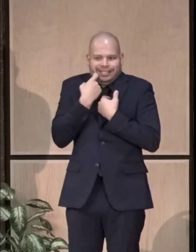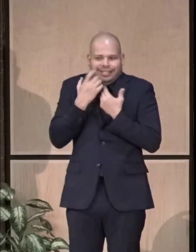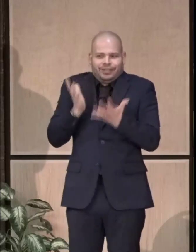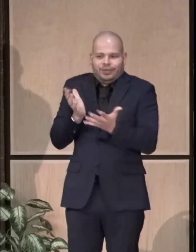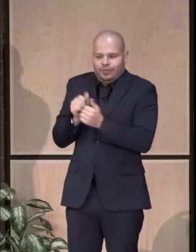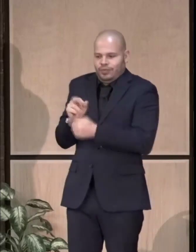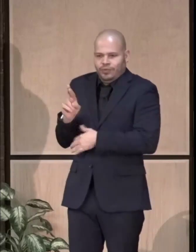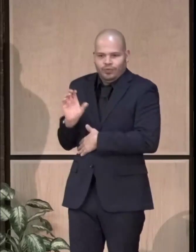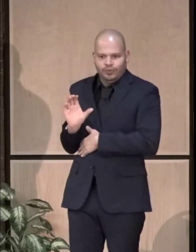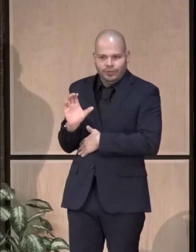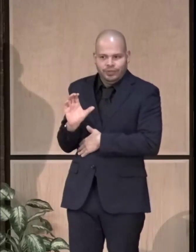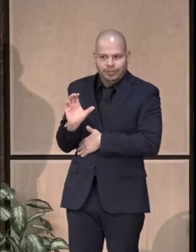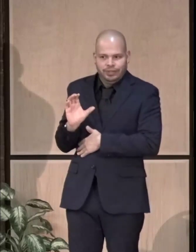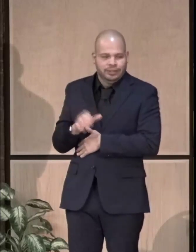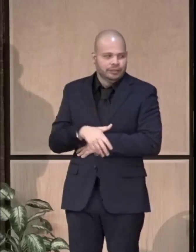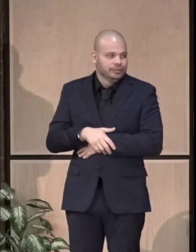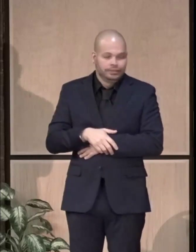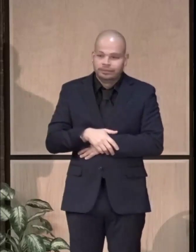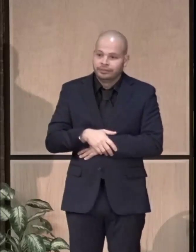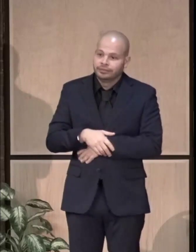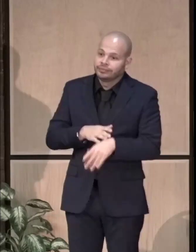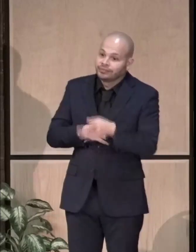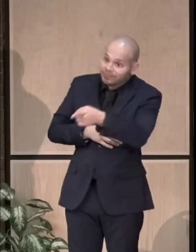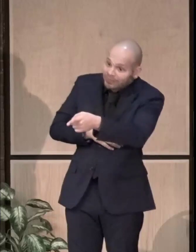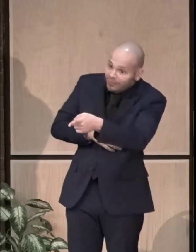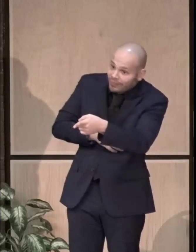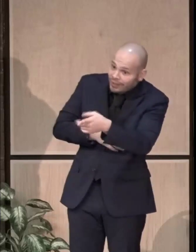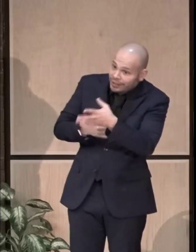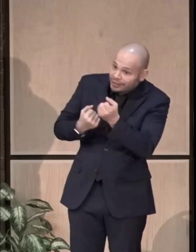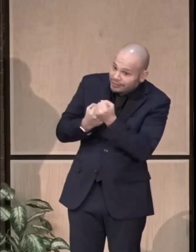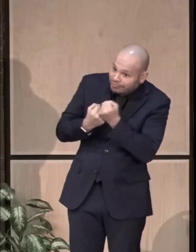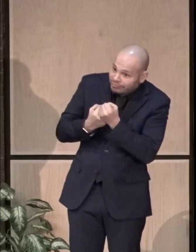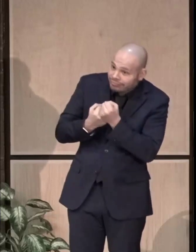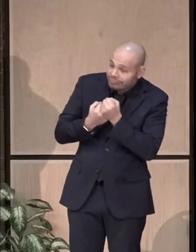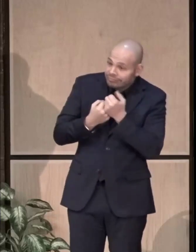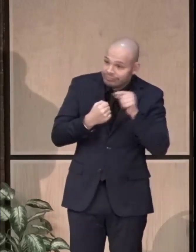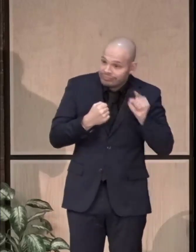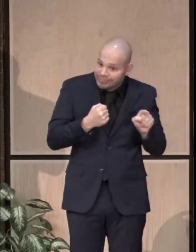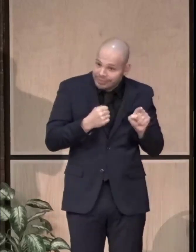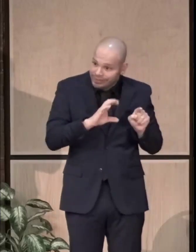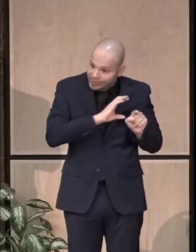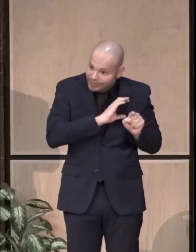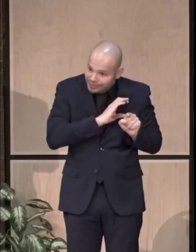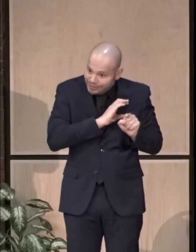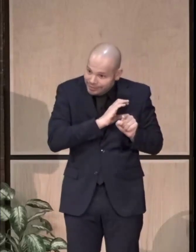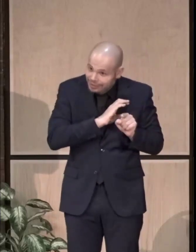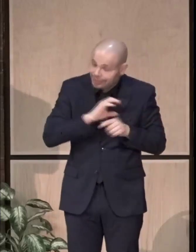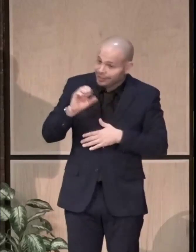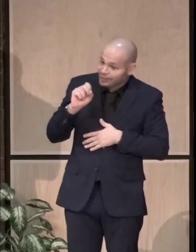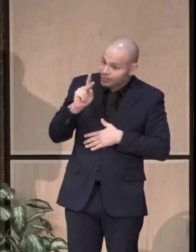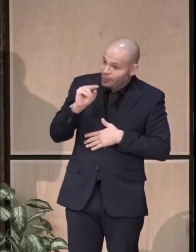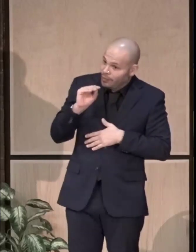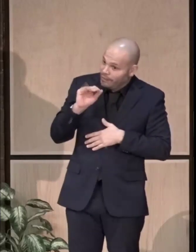Schofield was that person and you wanted to help him, right? Well, he was a part of the local police department that we asked to do a check while